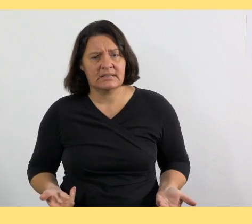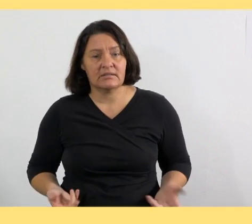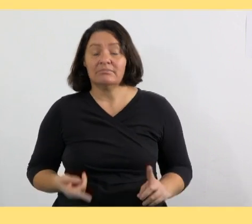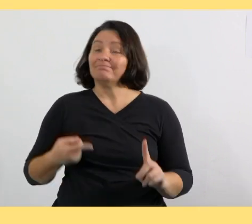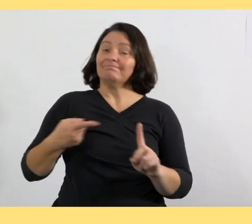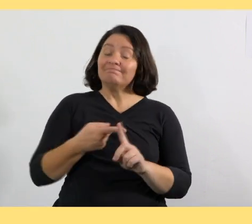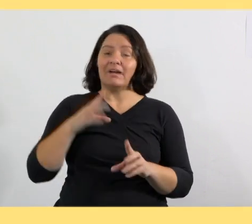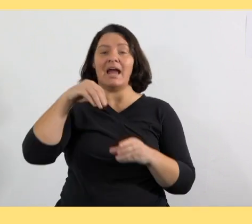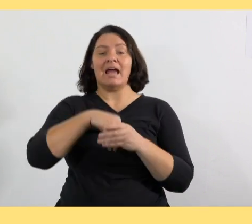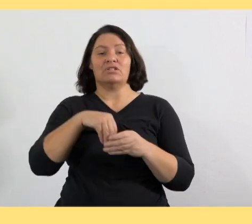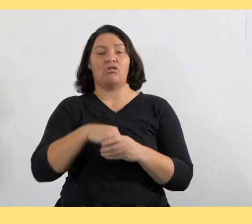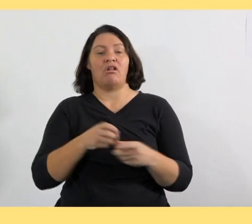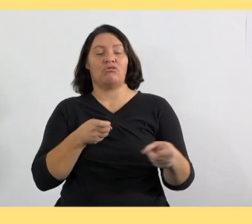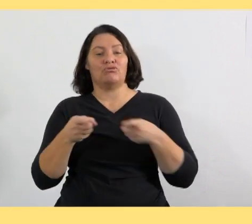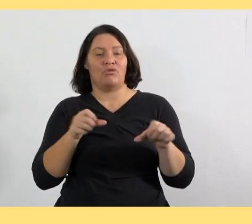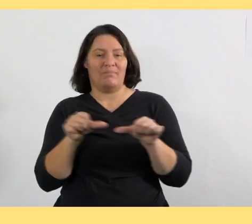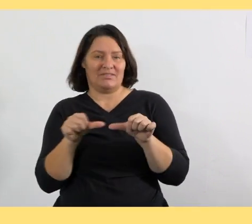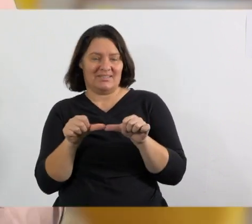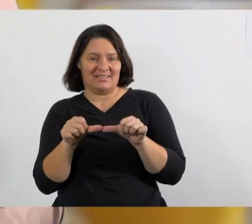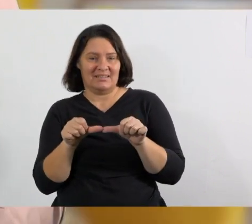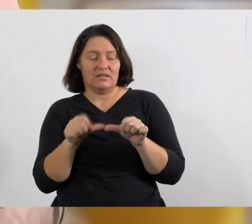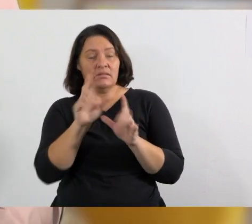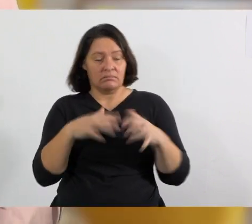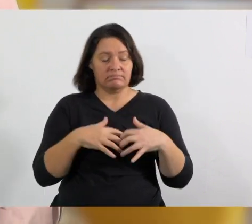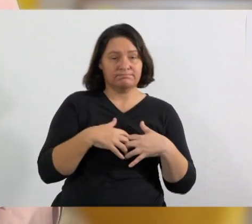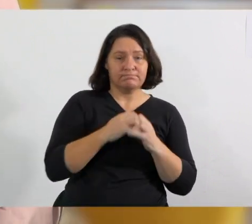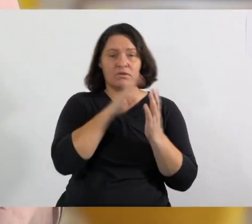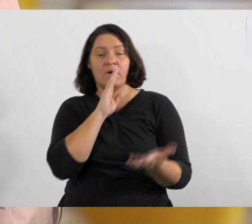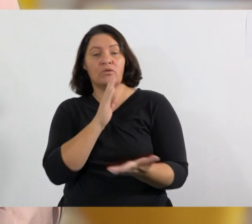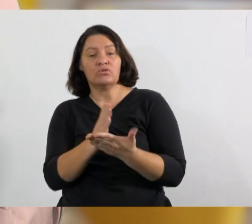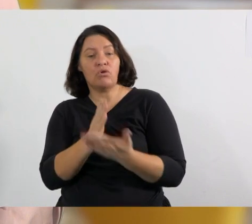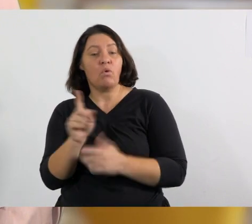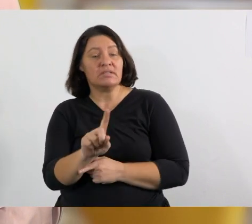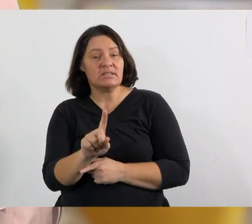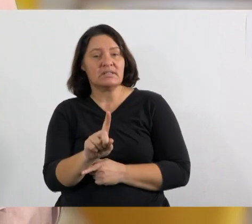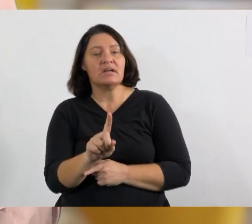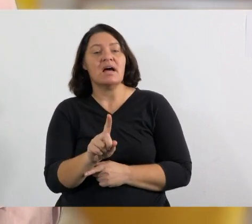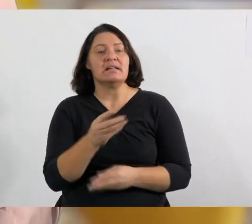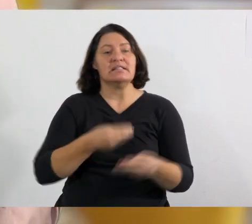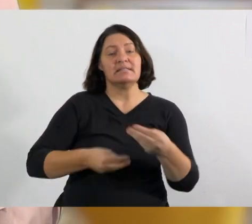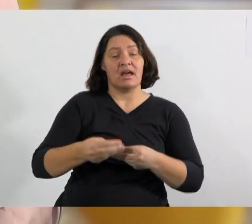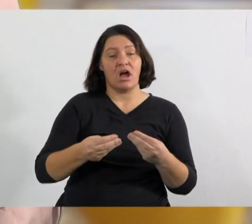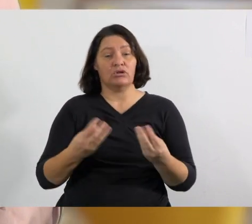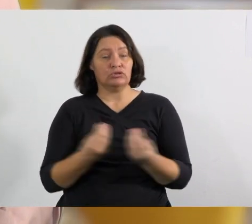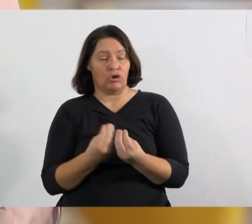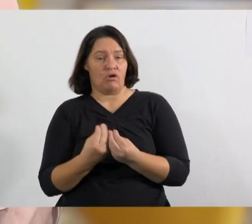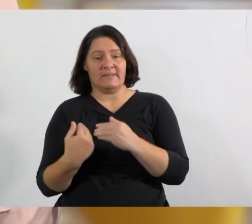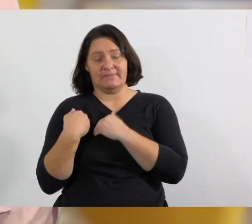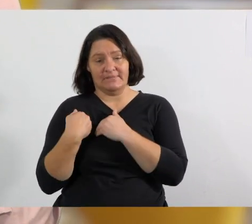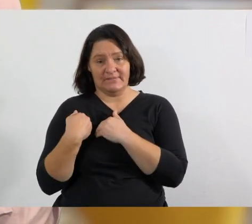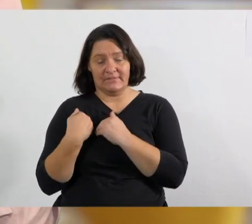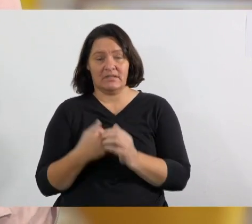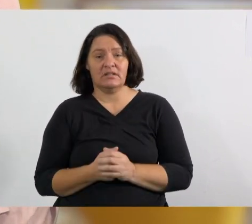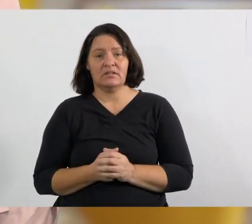to ensure safety of trading stock. It is very important that as a business, we get